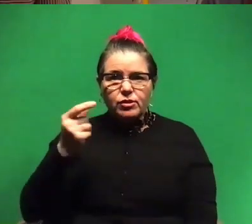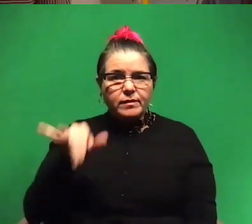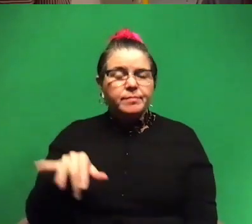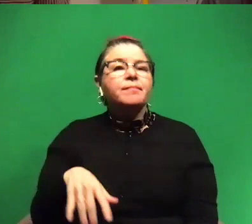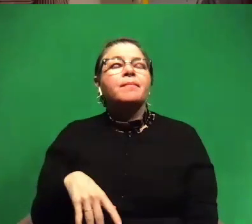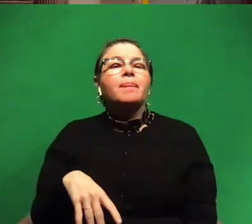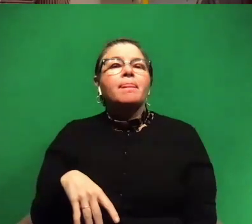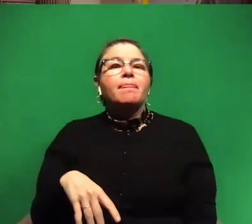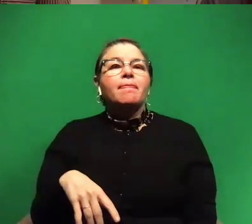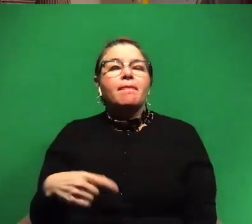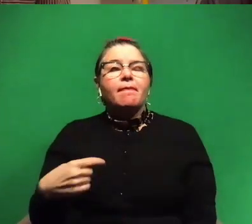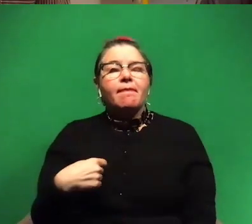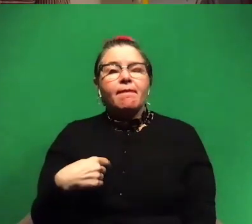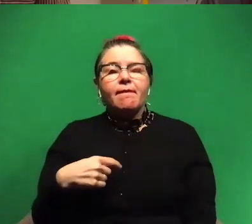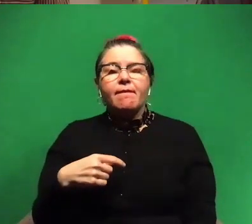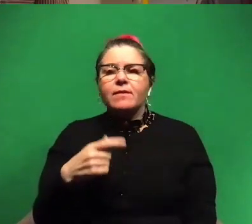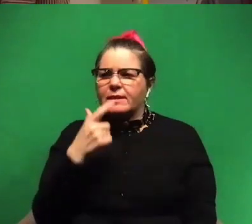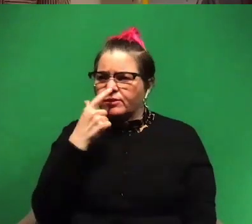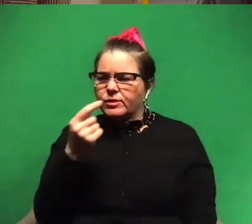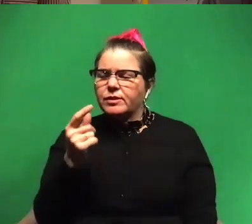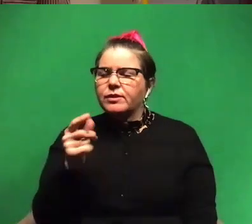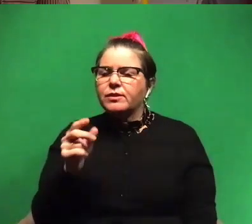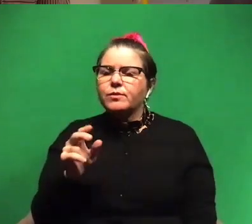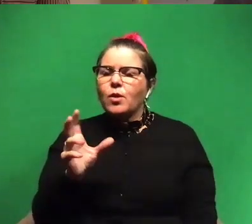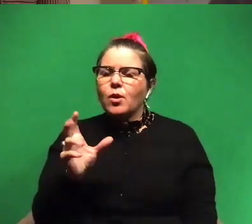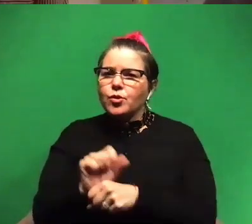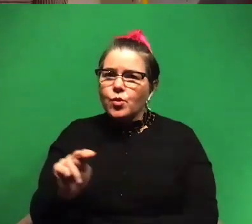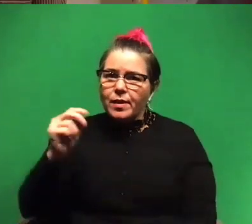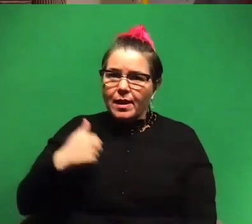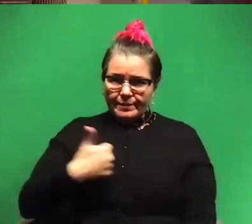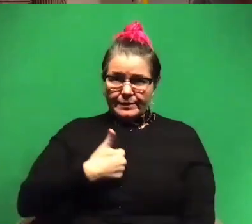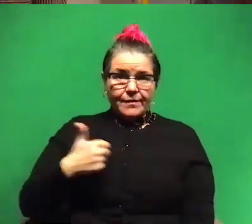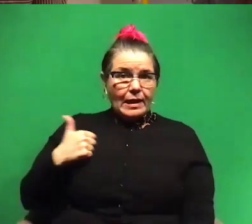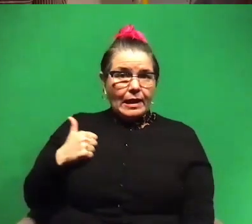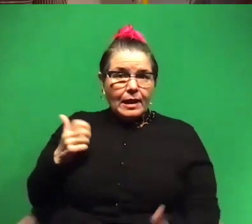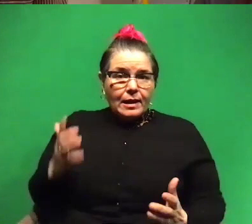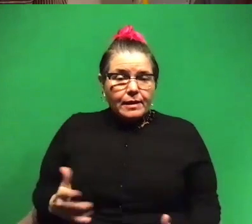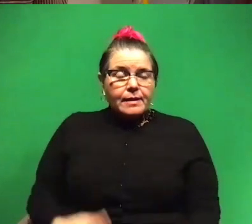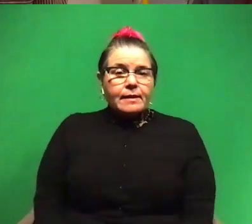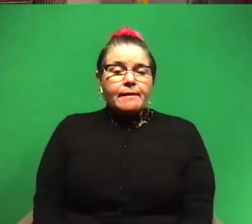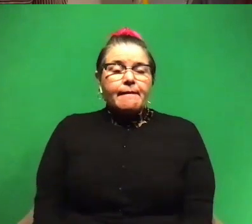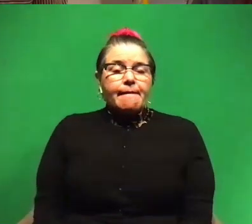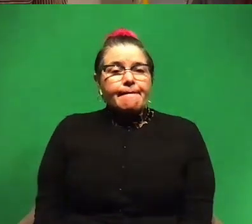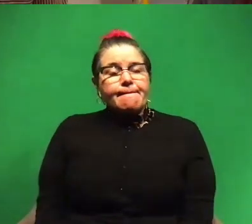And I was really interested in working in Northern Canada. I'm Canadian, and